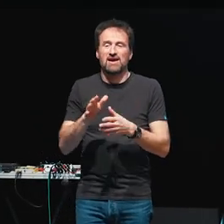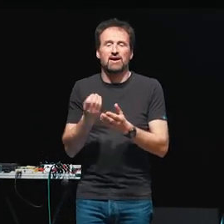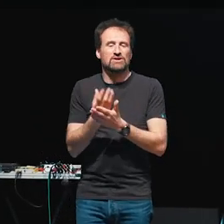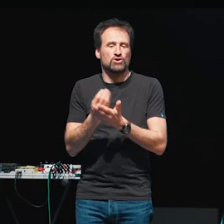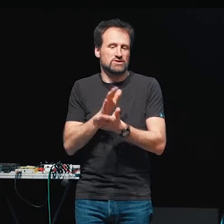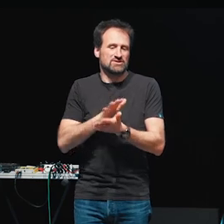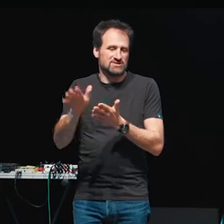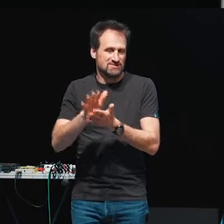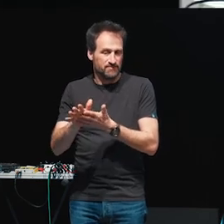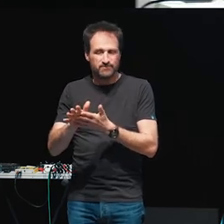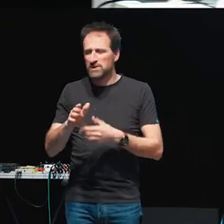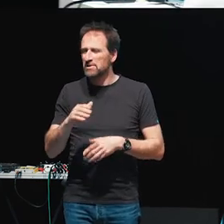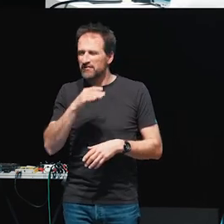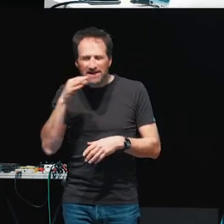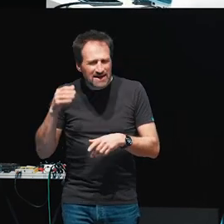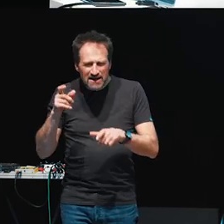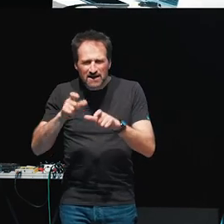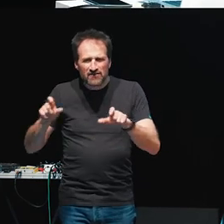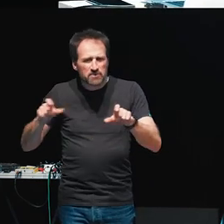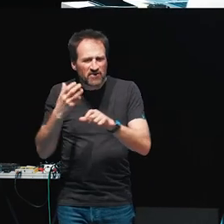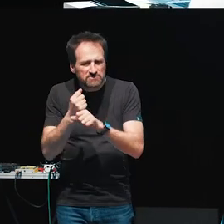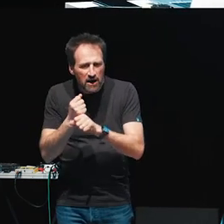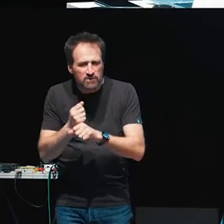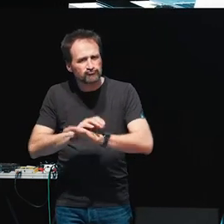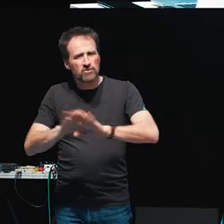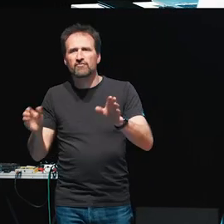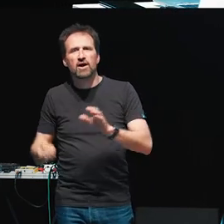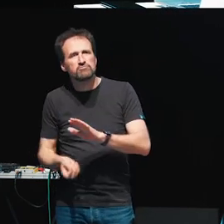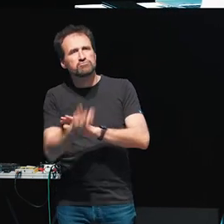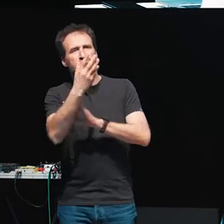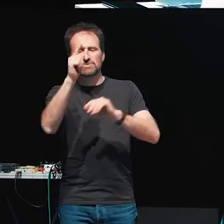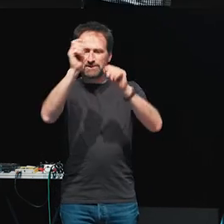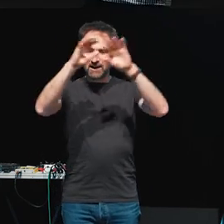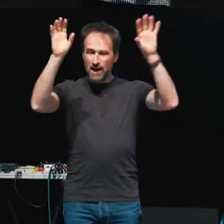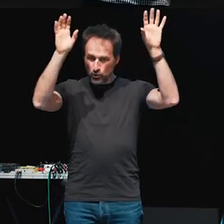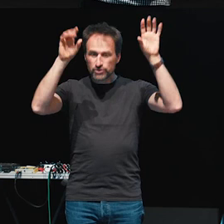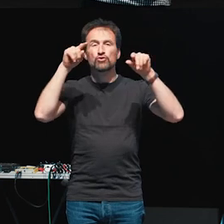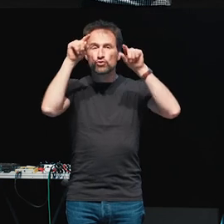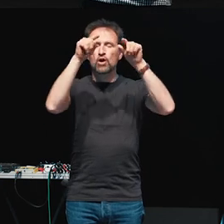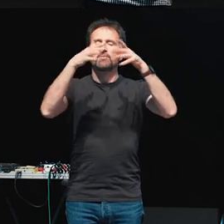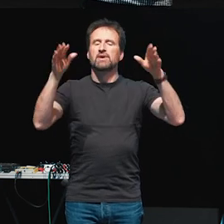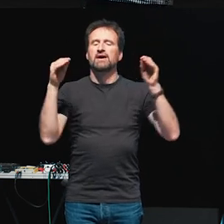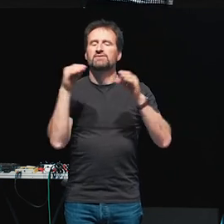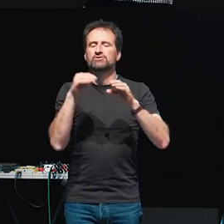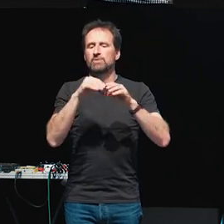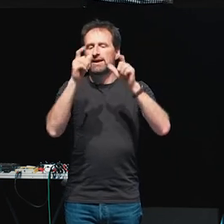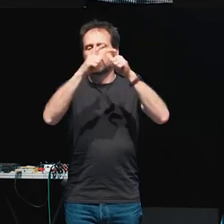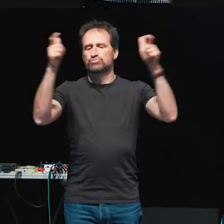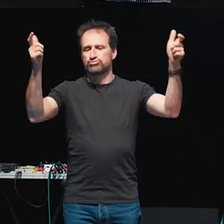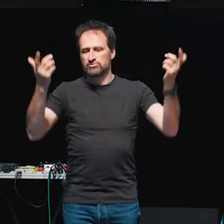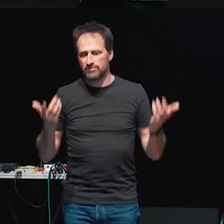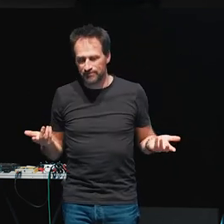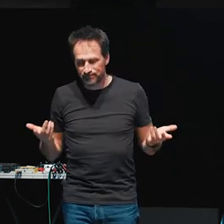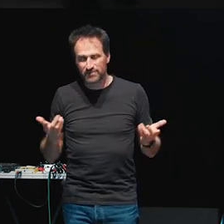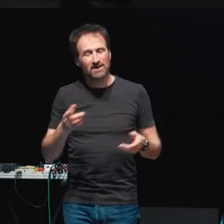They just go in the cloud and then they just purchase more space. Whenever they want to ramp up the data processing, whenever they want to